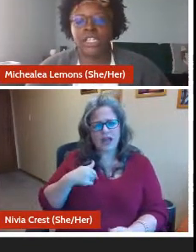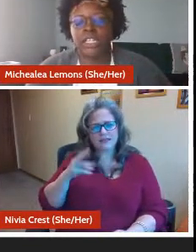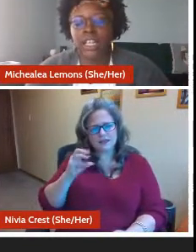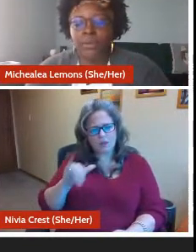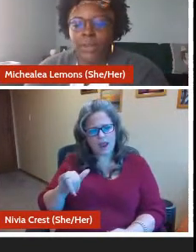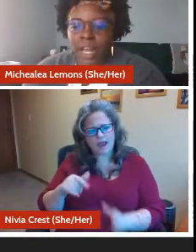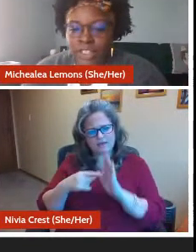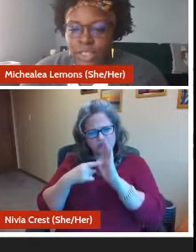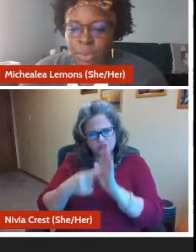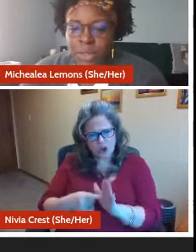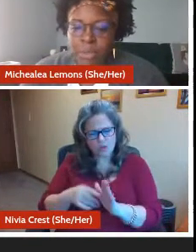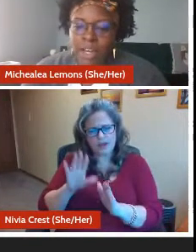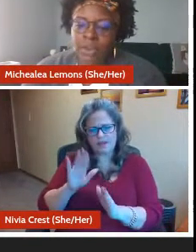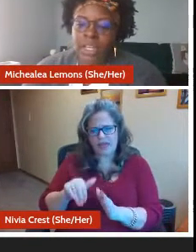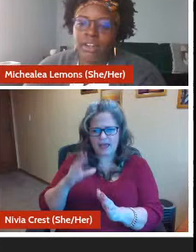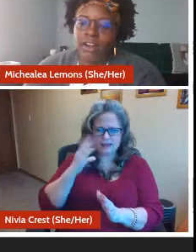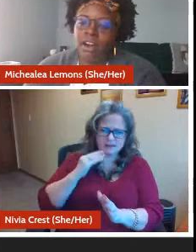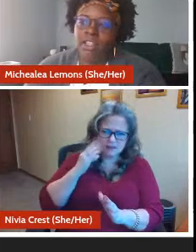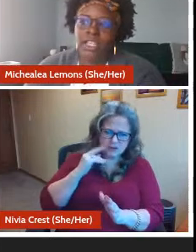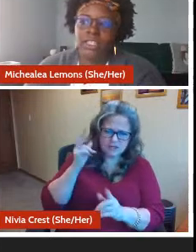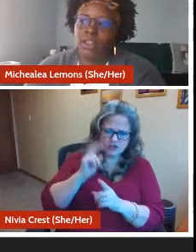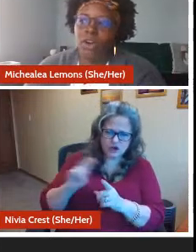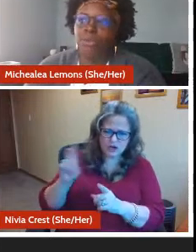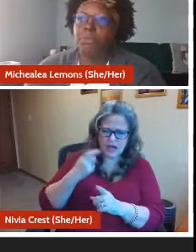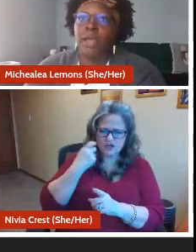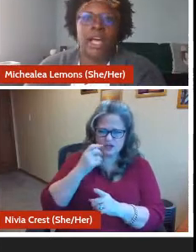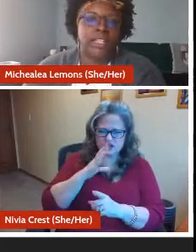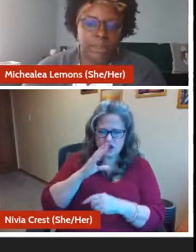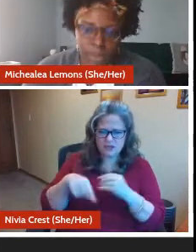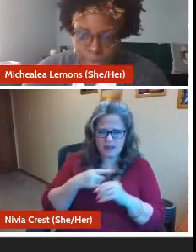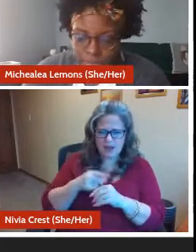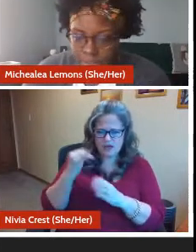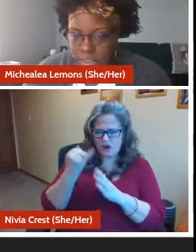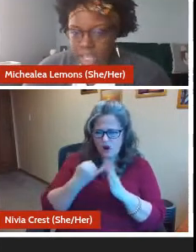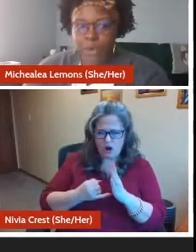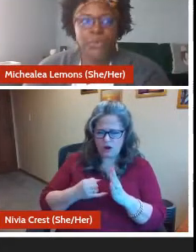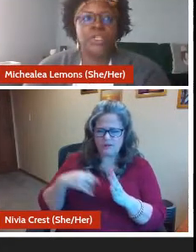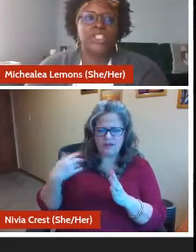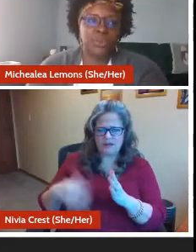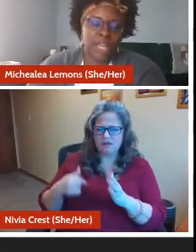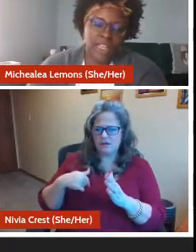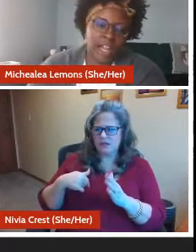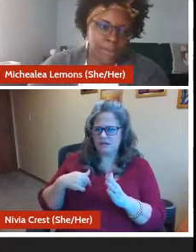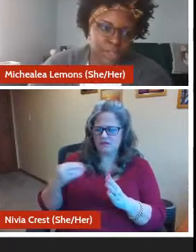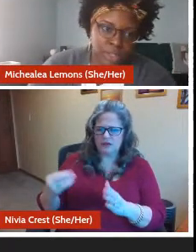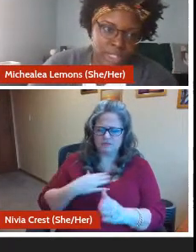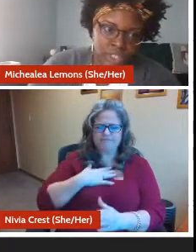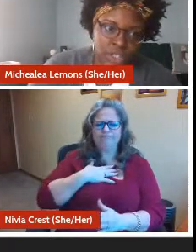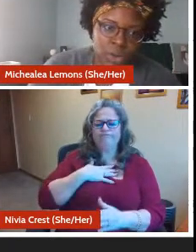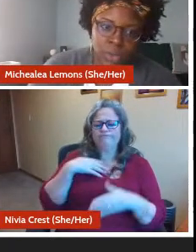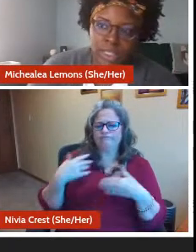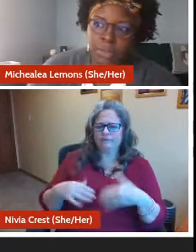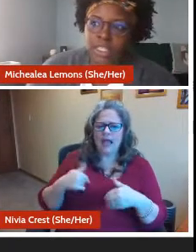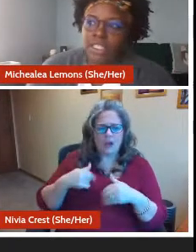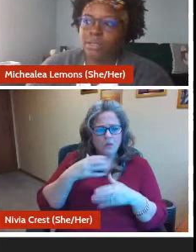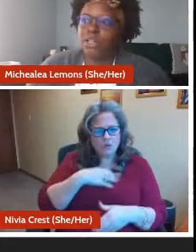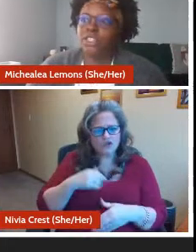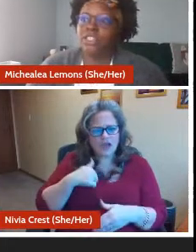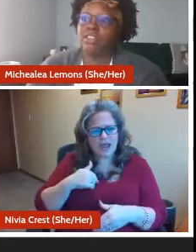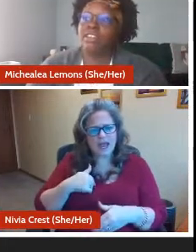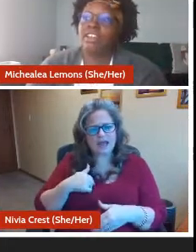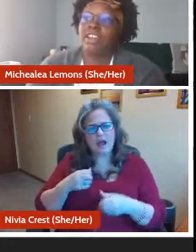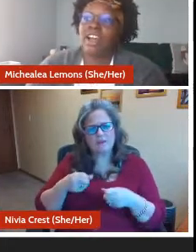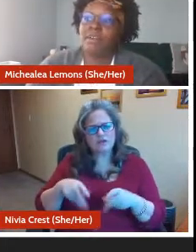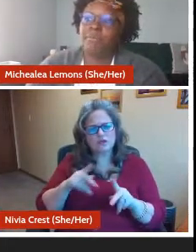that journey that I just spoke about in her art that is almost palatable. I wish we had the opportunity to show these pieces